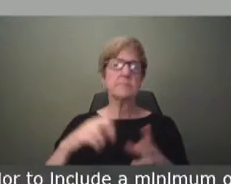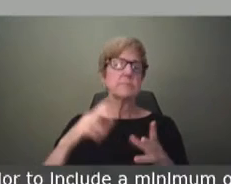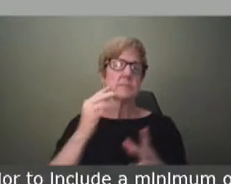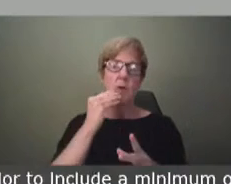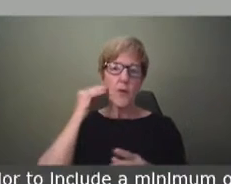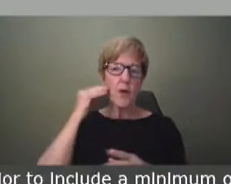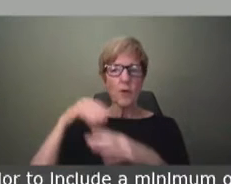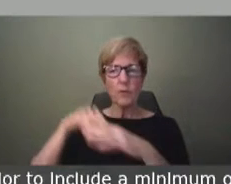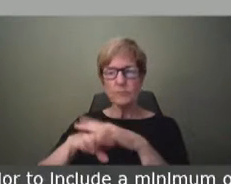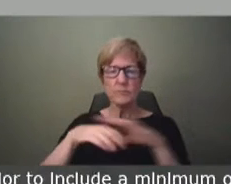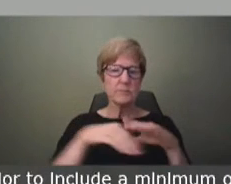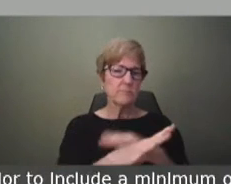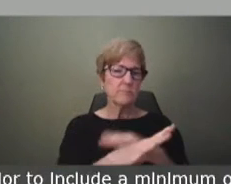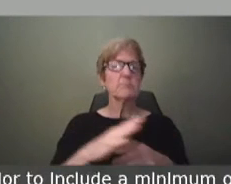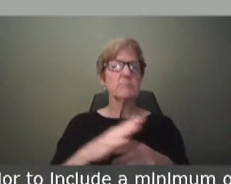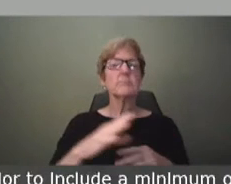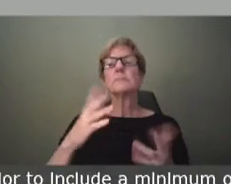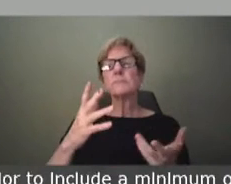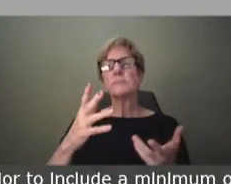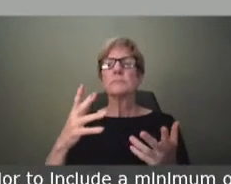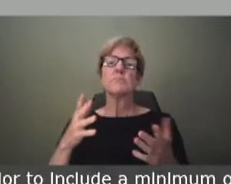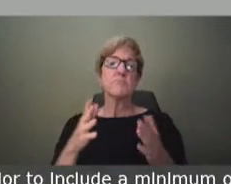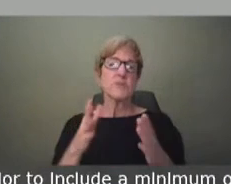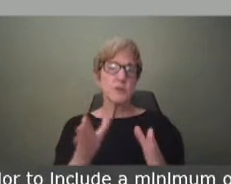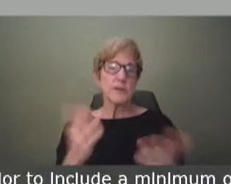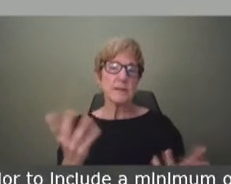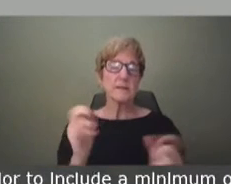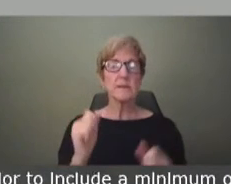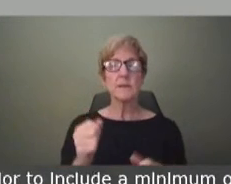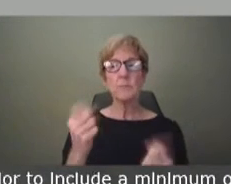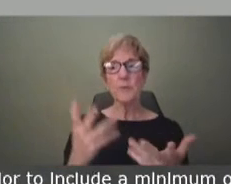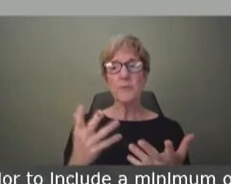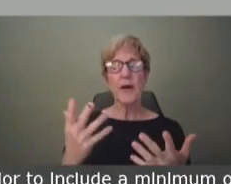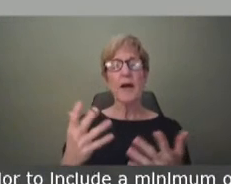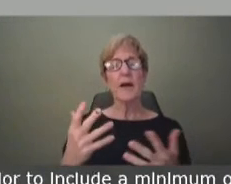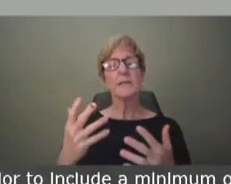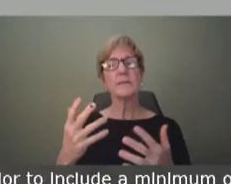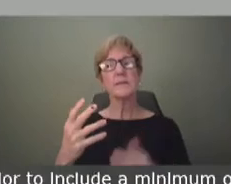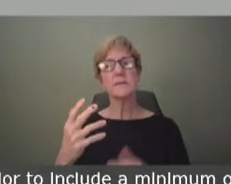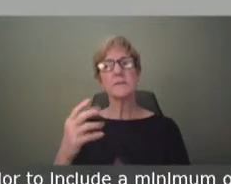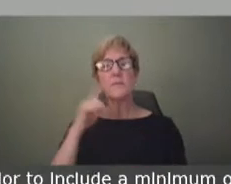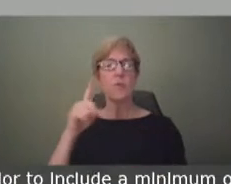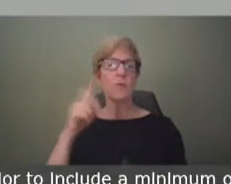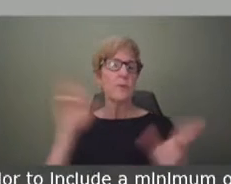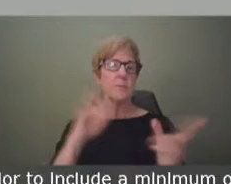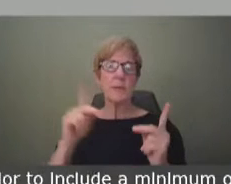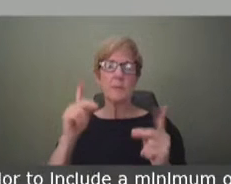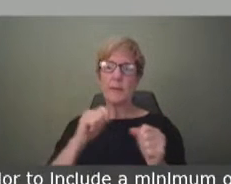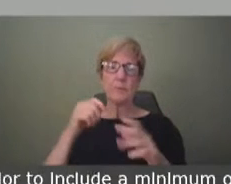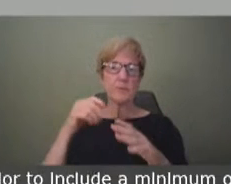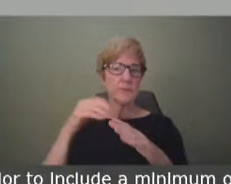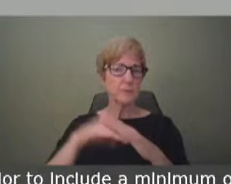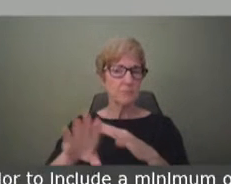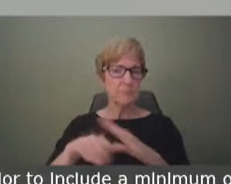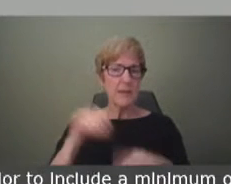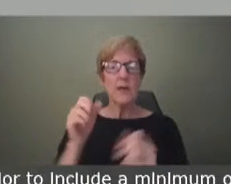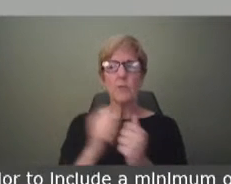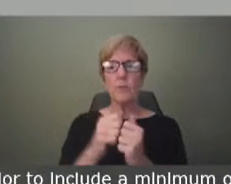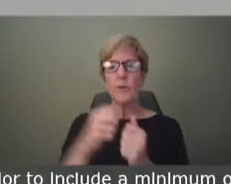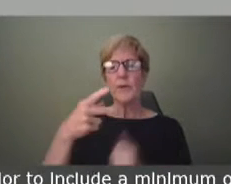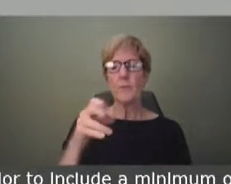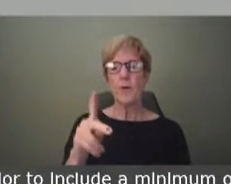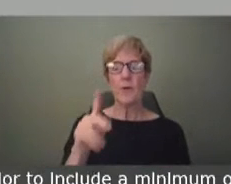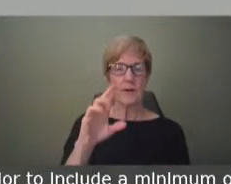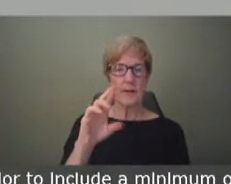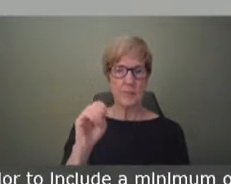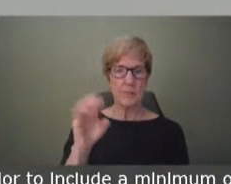sidewalks along public and private streets provides an easement over the amenity Corridor for Public Access that would be coordinated with meinberg County Park and wreck